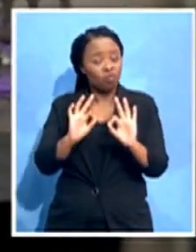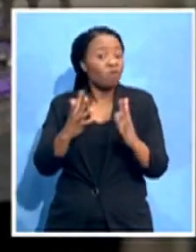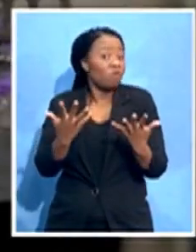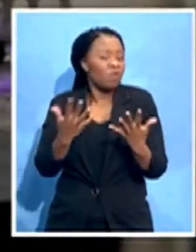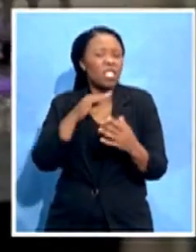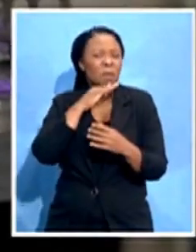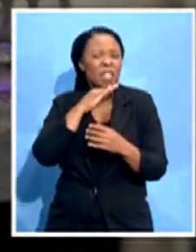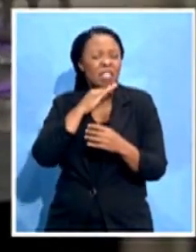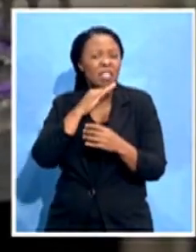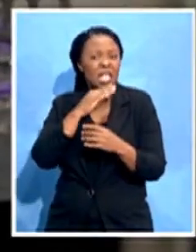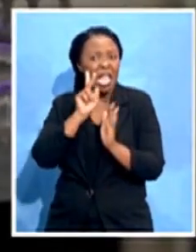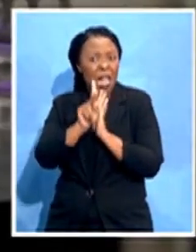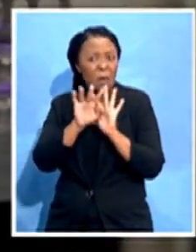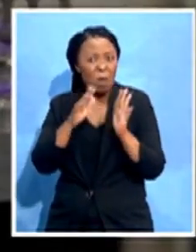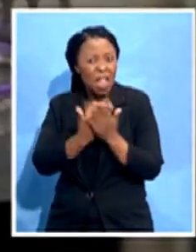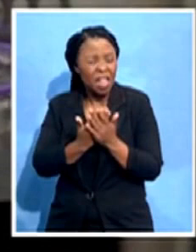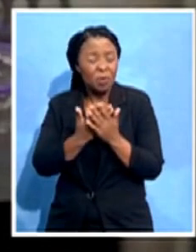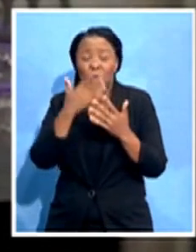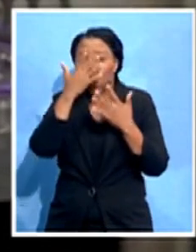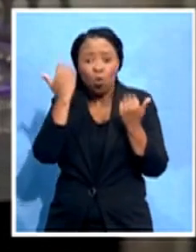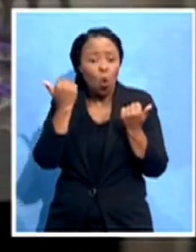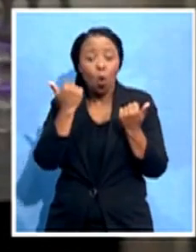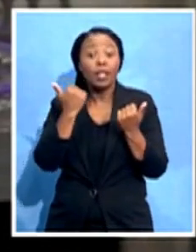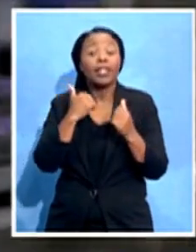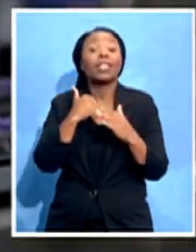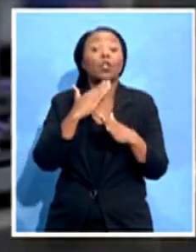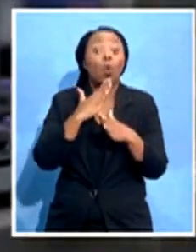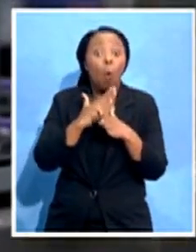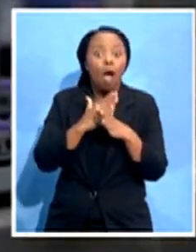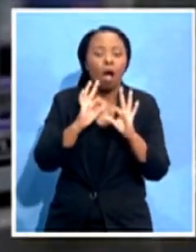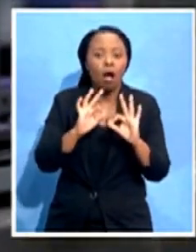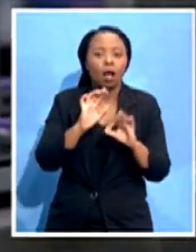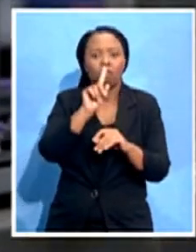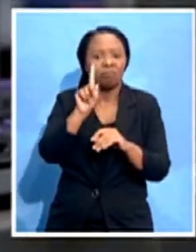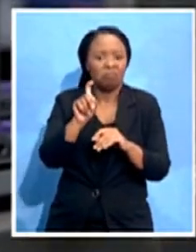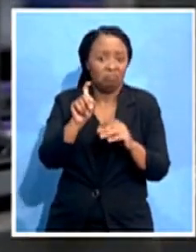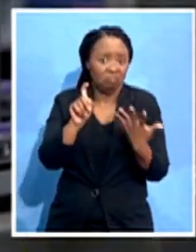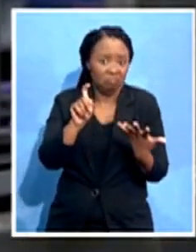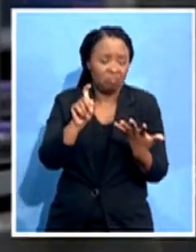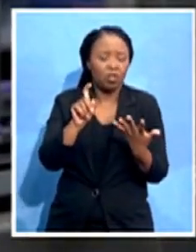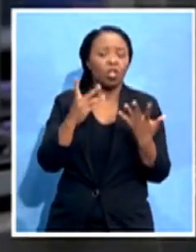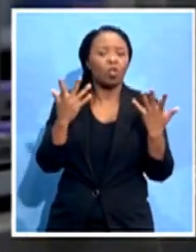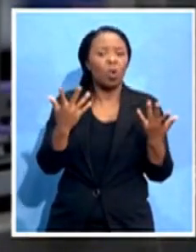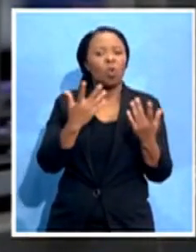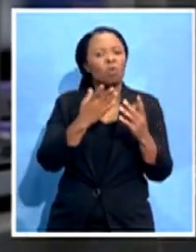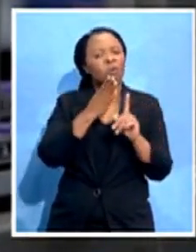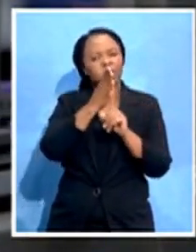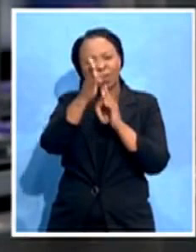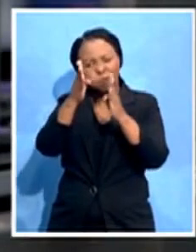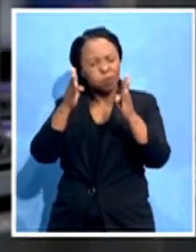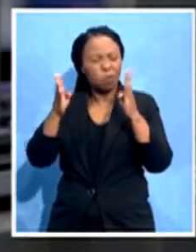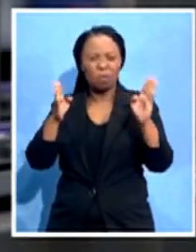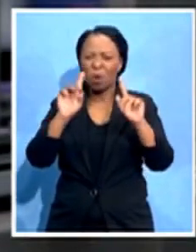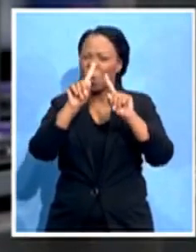it's effective. Yeah. And therefore, there's always those kind of questions that have been raised. Secondly, the main issue